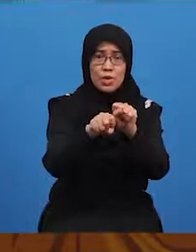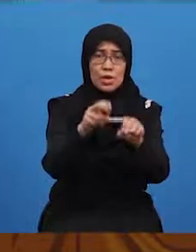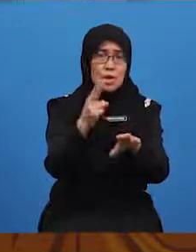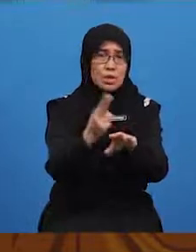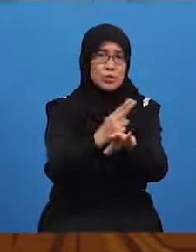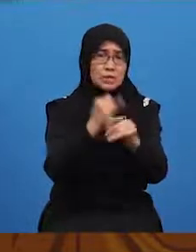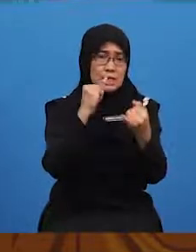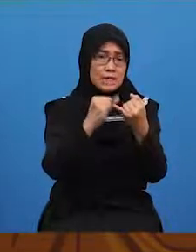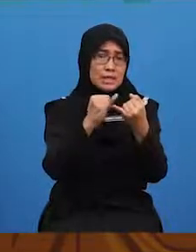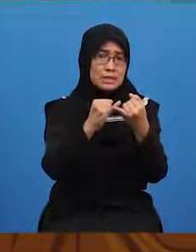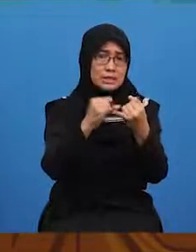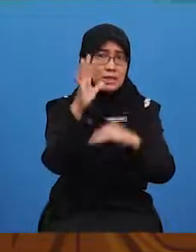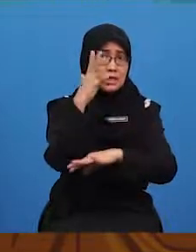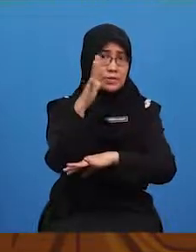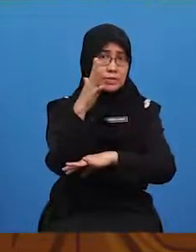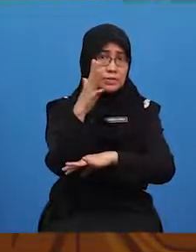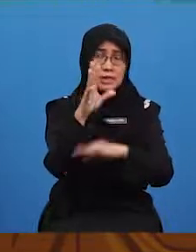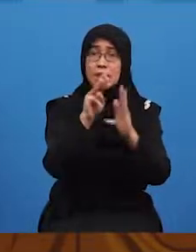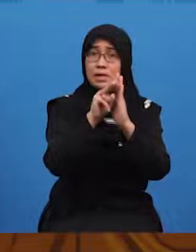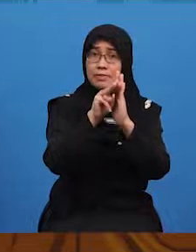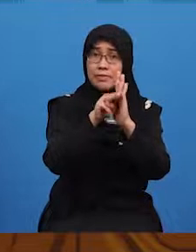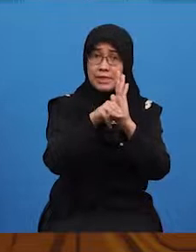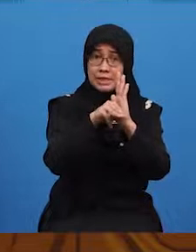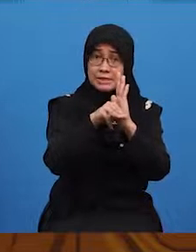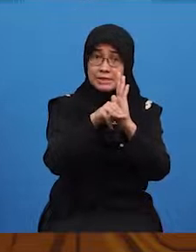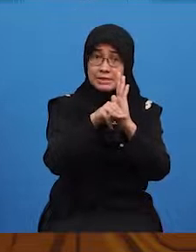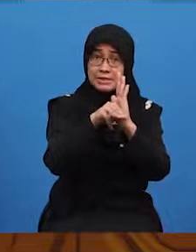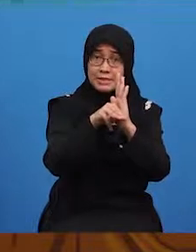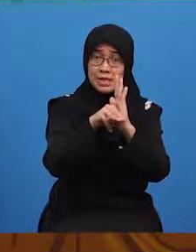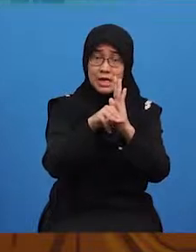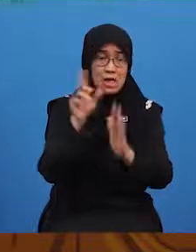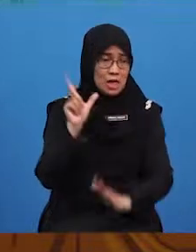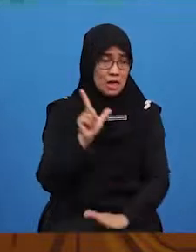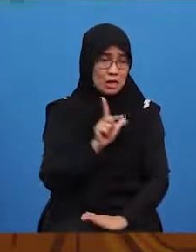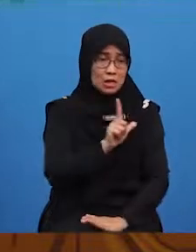So, we are using the last 15 minutes.